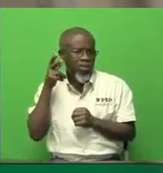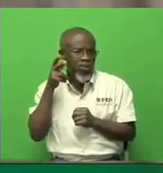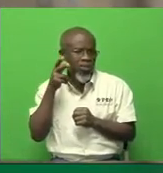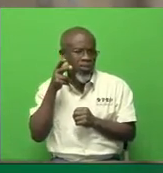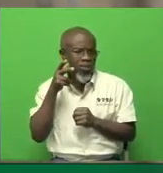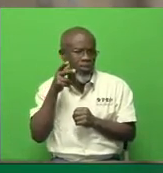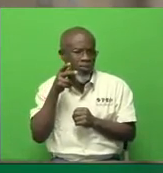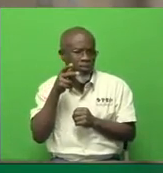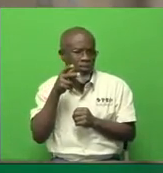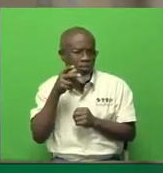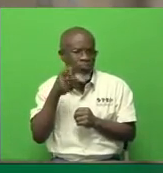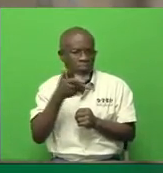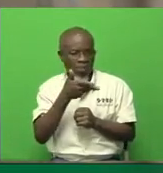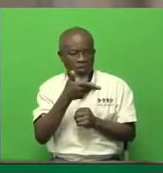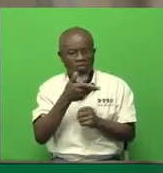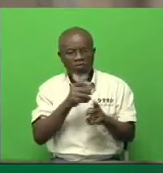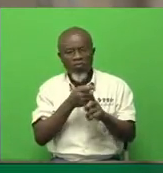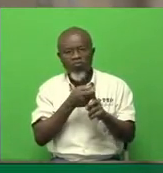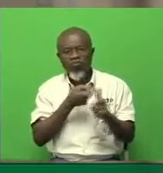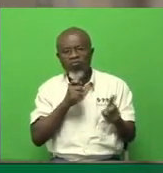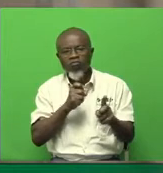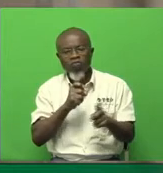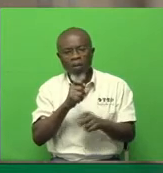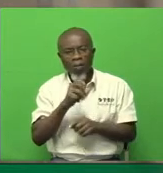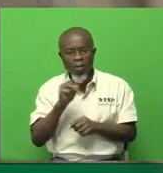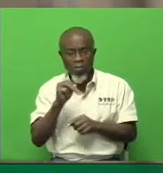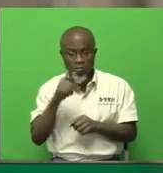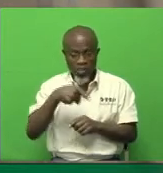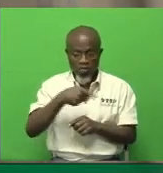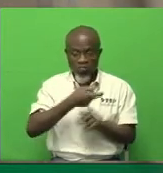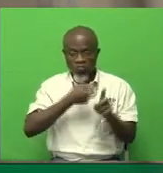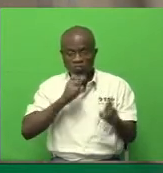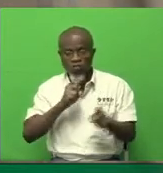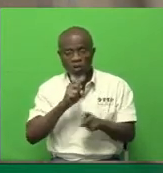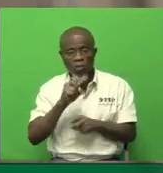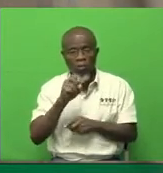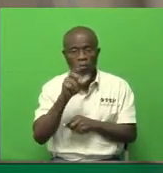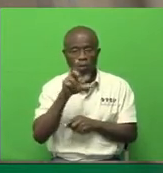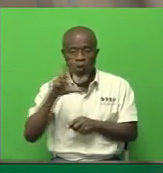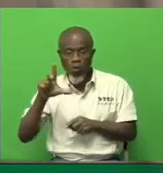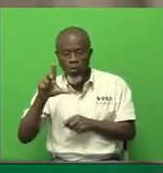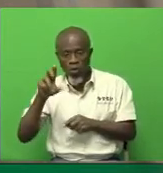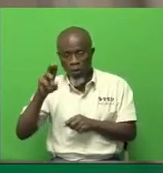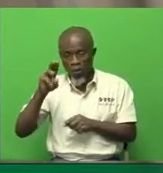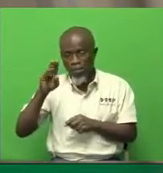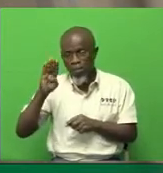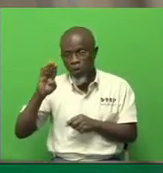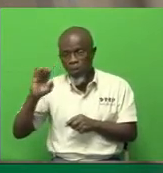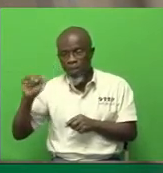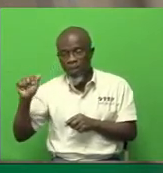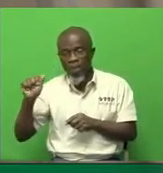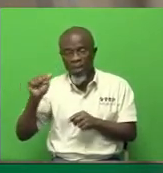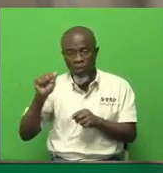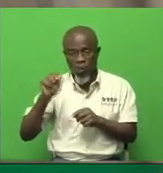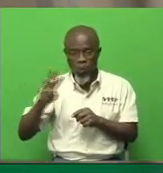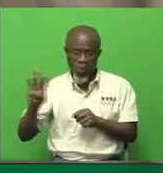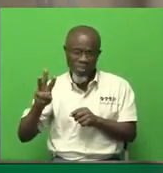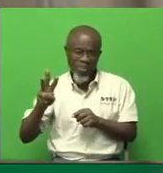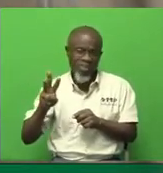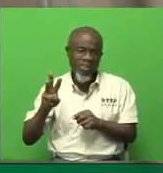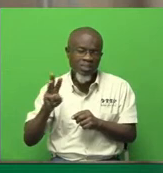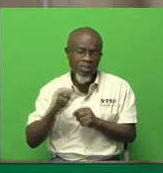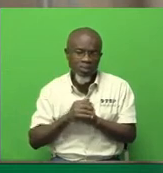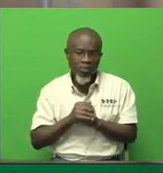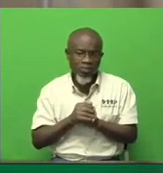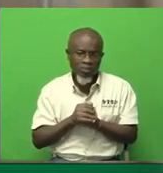Lupino Bonet West the minister of Public Utilities it is best described in terms of The Minister's